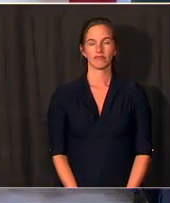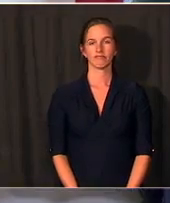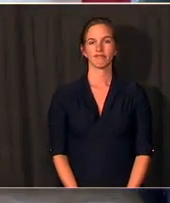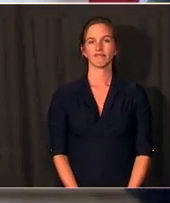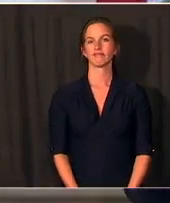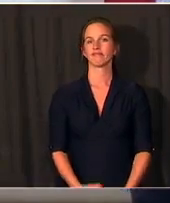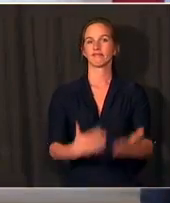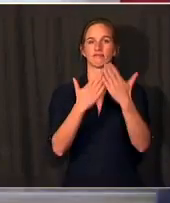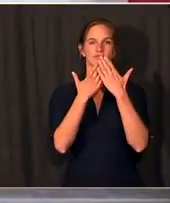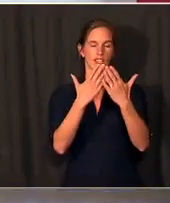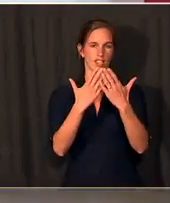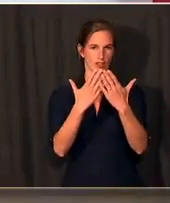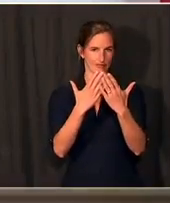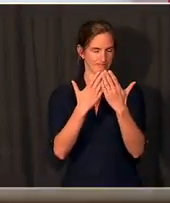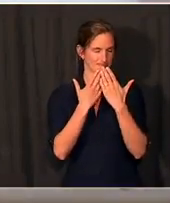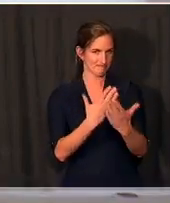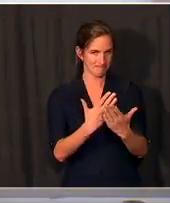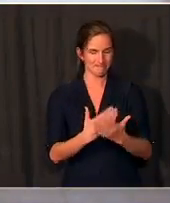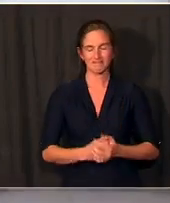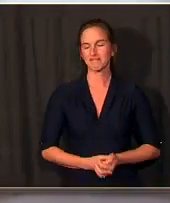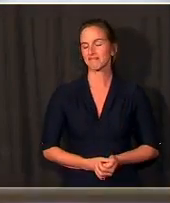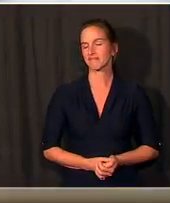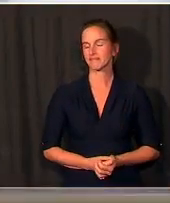Thank you very much. Thank you.